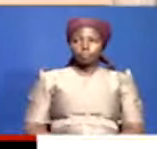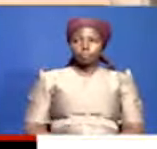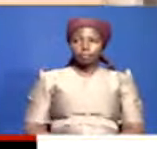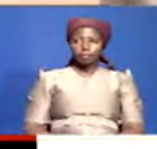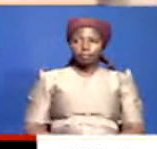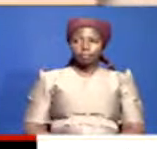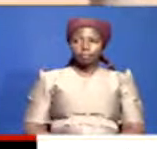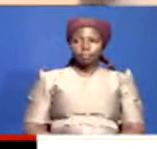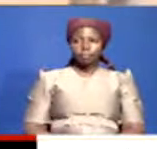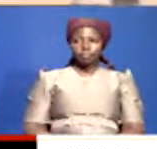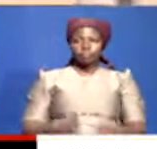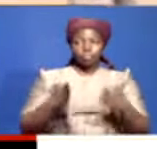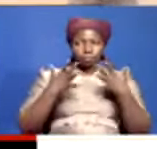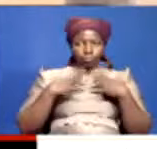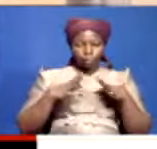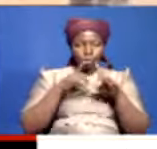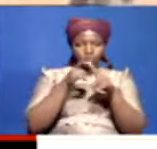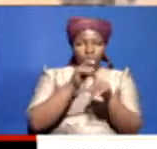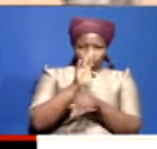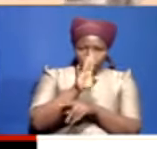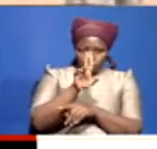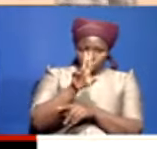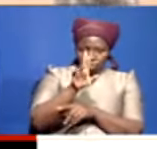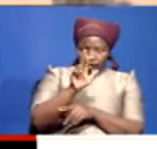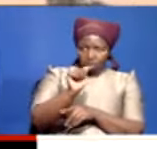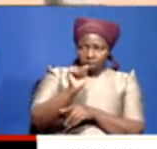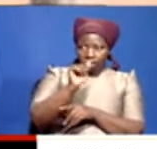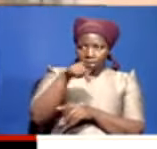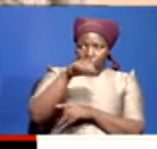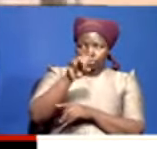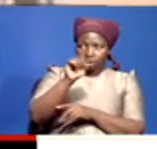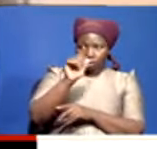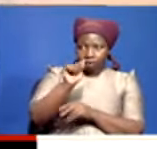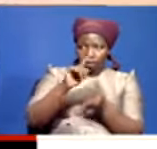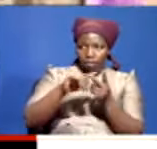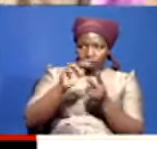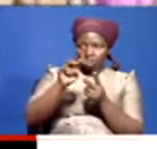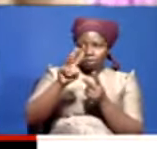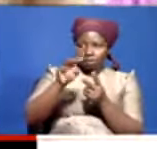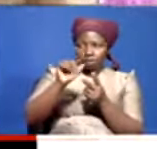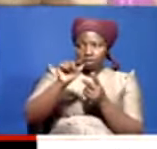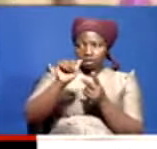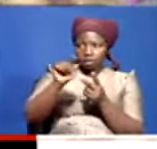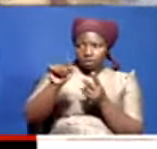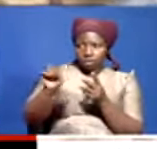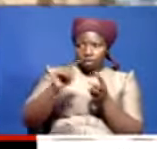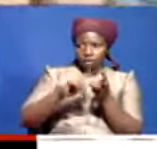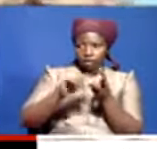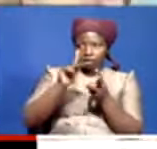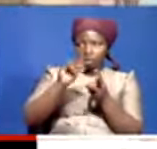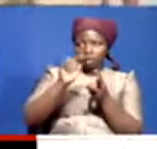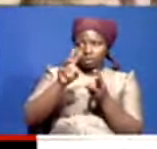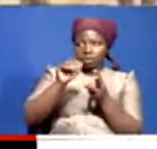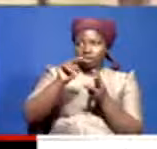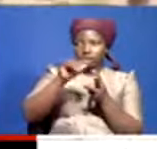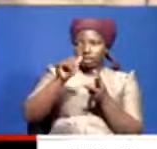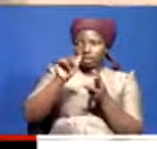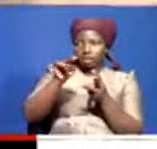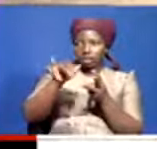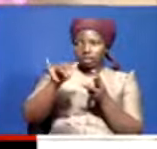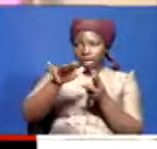The residents from Bulapesa, Burat, Mwangaza and Kiwanjani areas in the outskirts of Isiolo